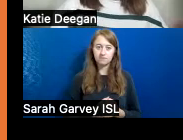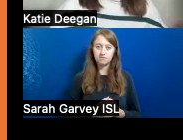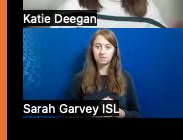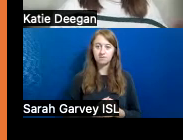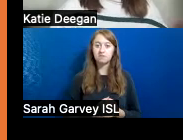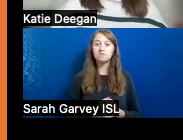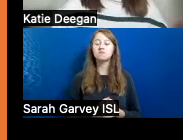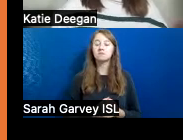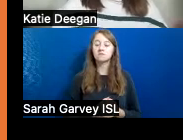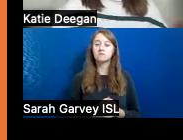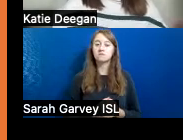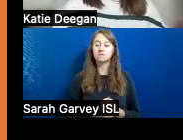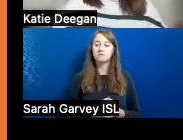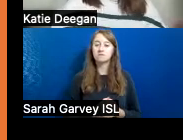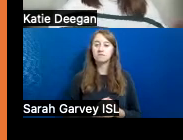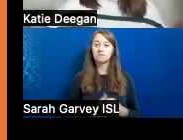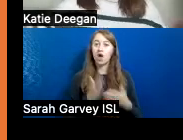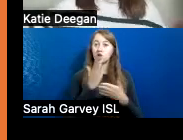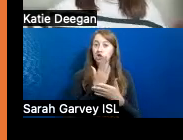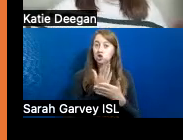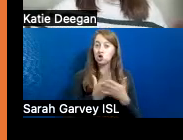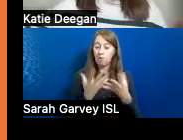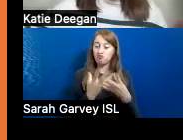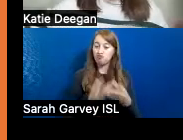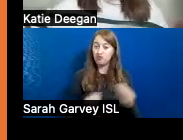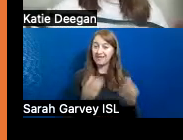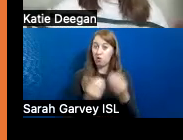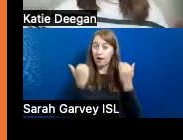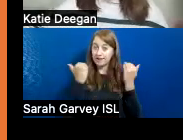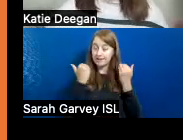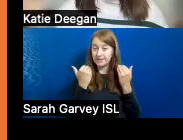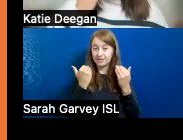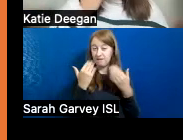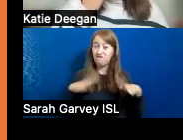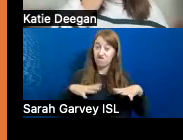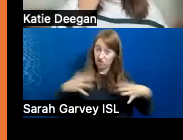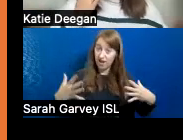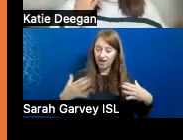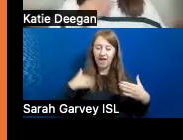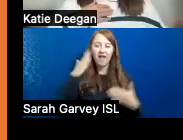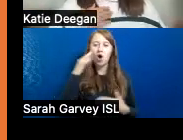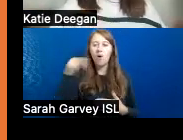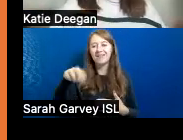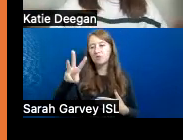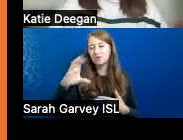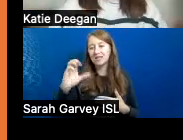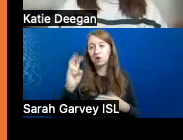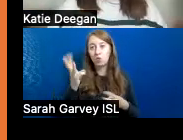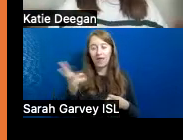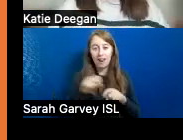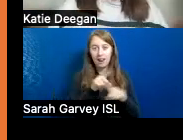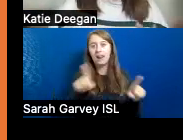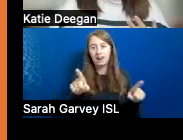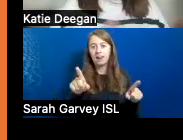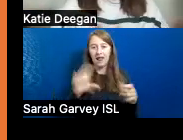So some of the free resources, and I know the National Women's Council are going to supply some of these links later on. Some of the free resources